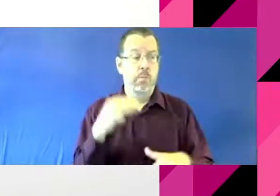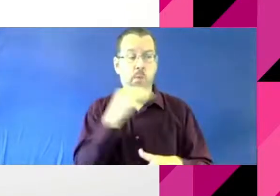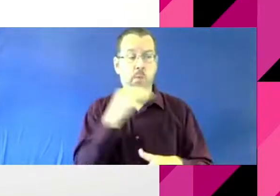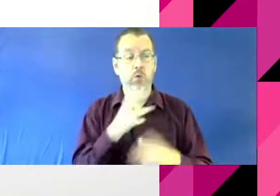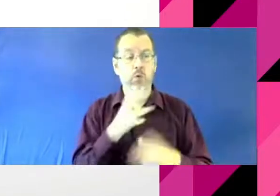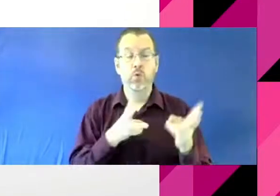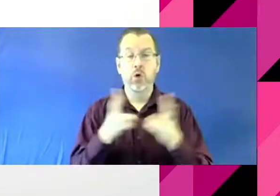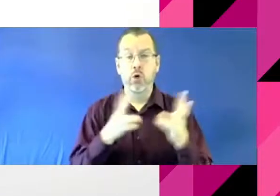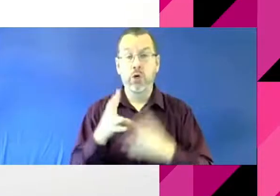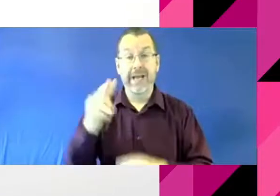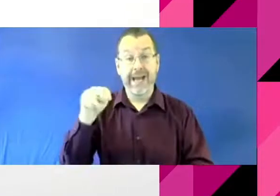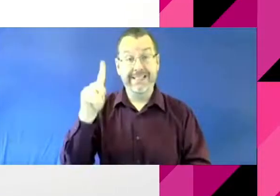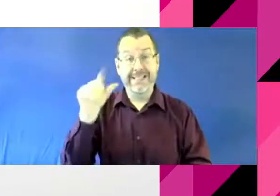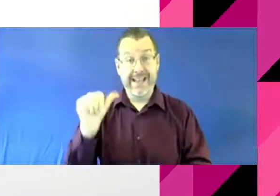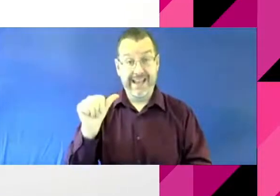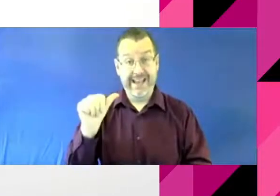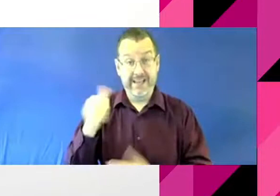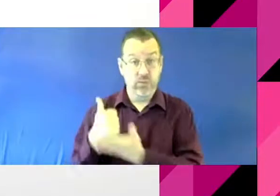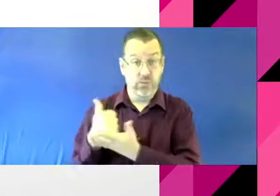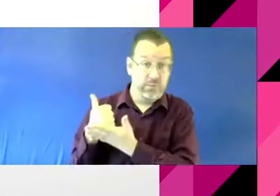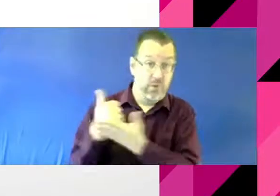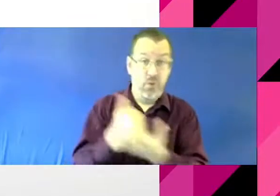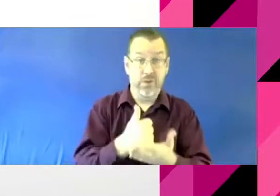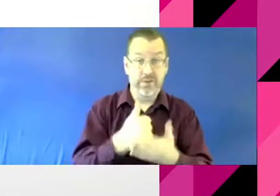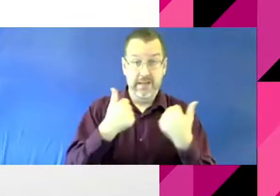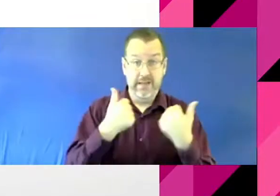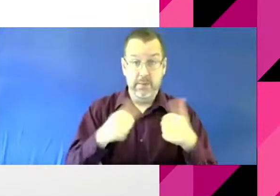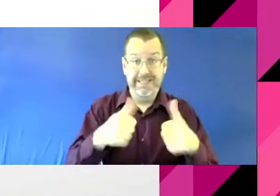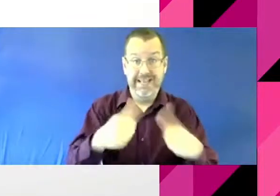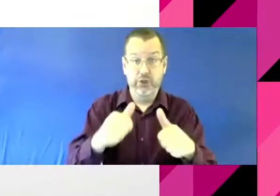NDA does to support implementation